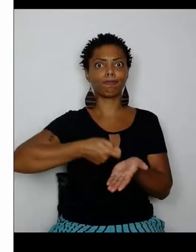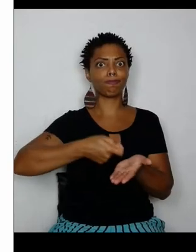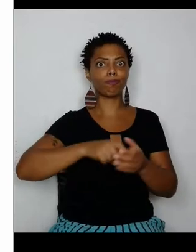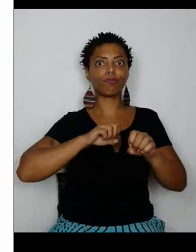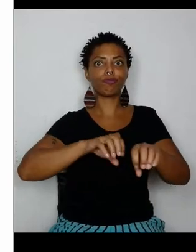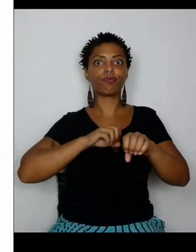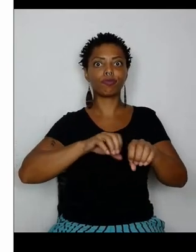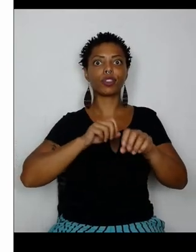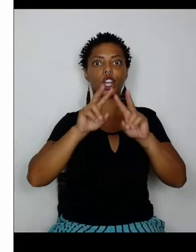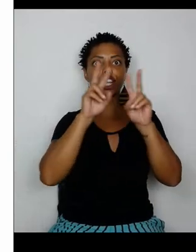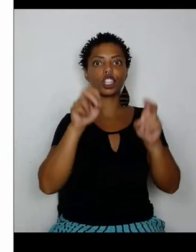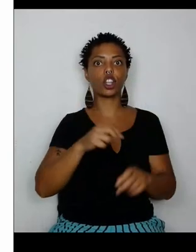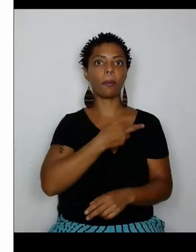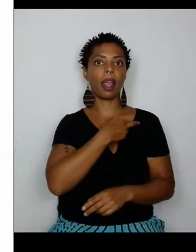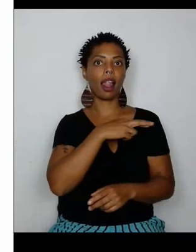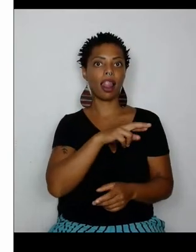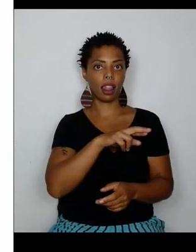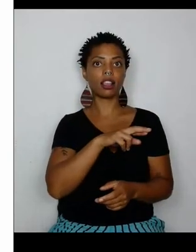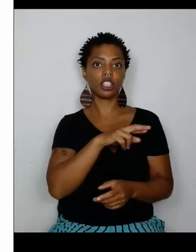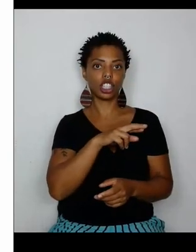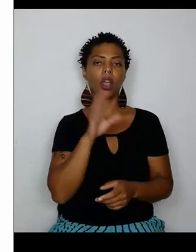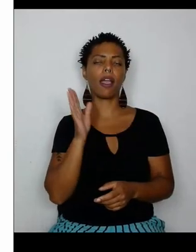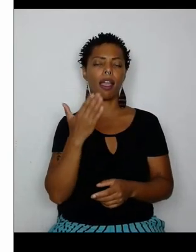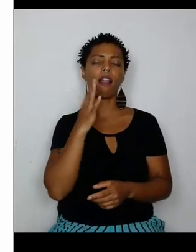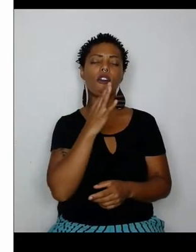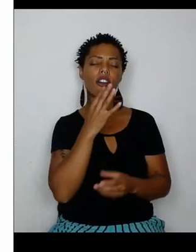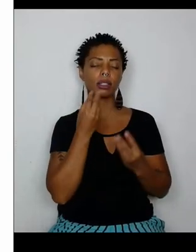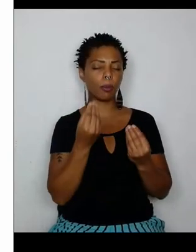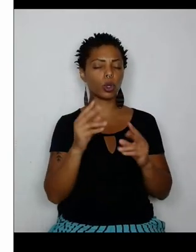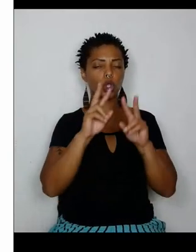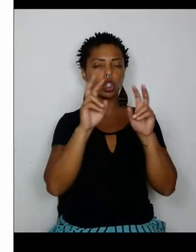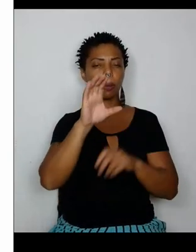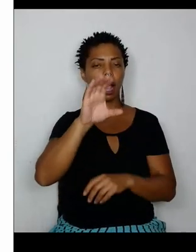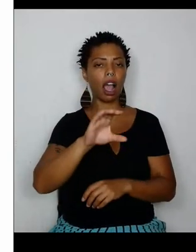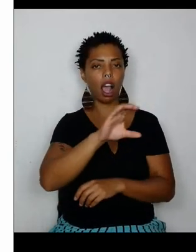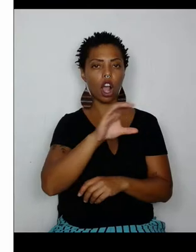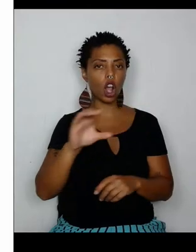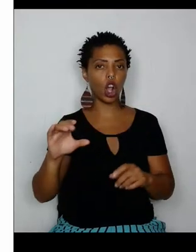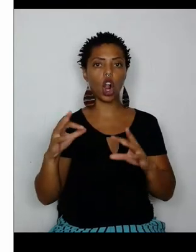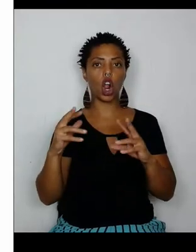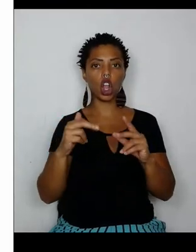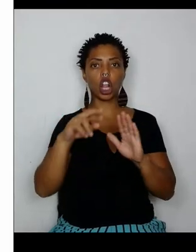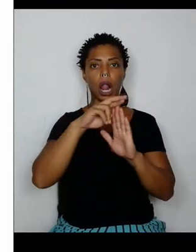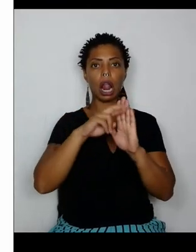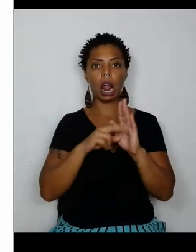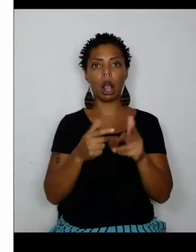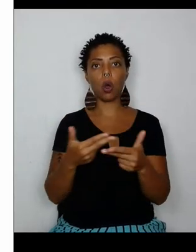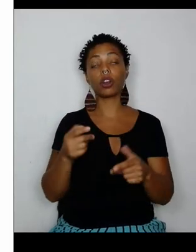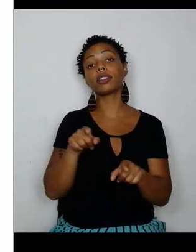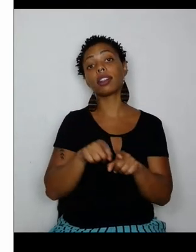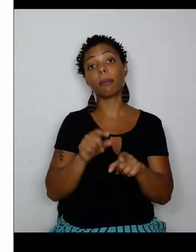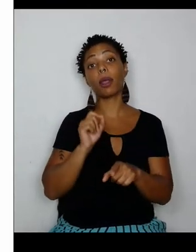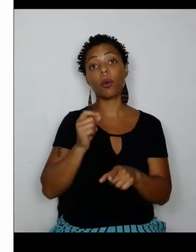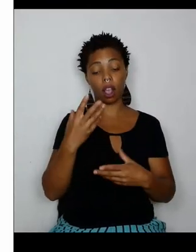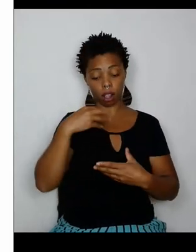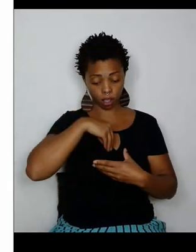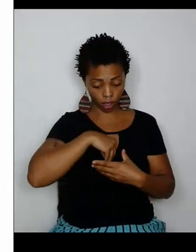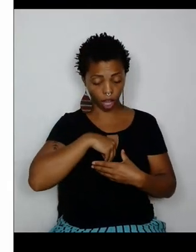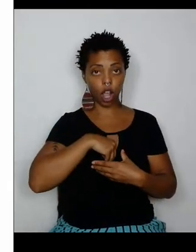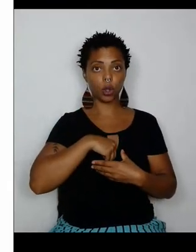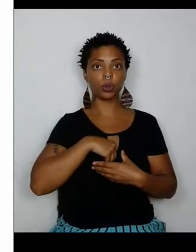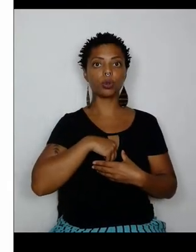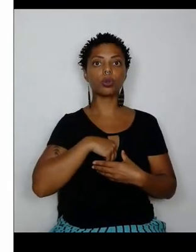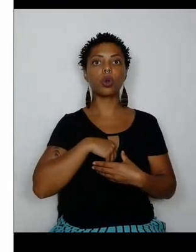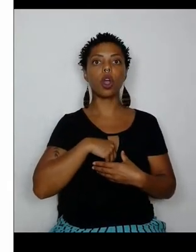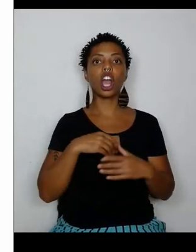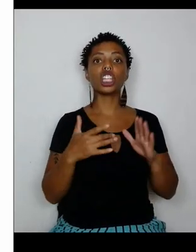catholic symbolism and its theological tenets such as the duality of christ as human and divine which is what